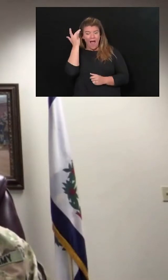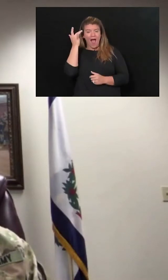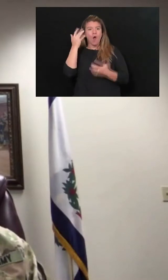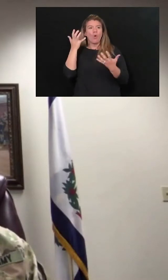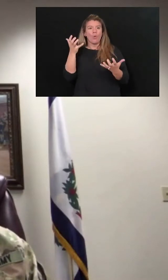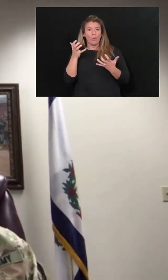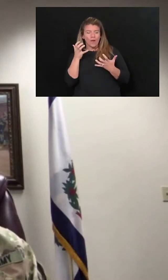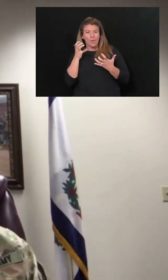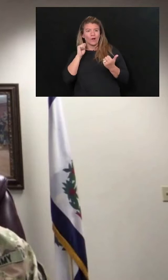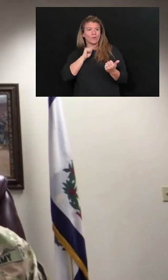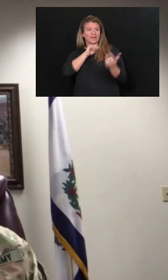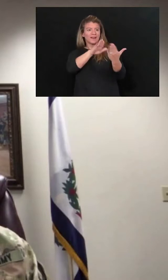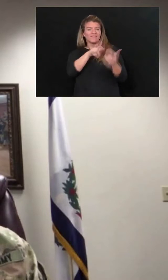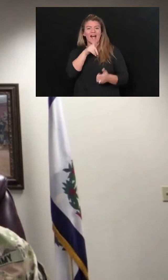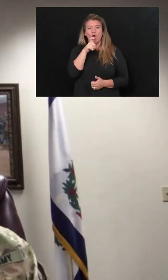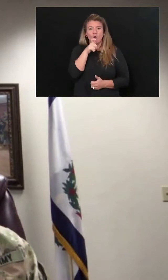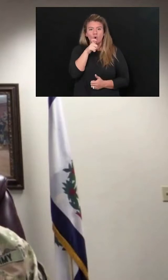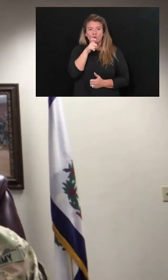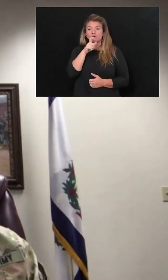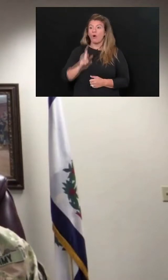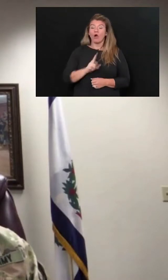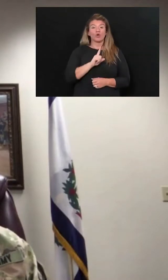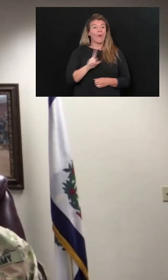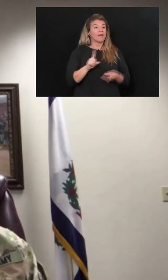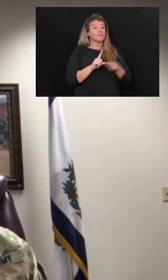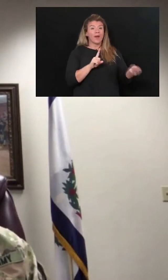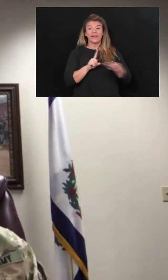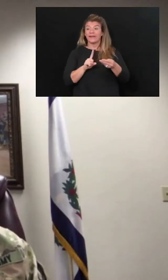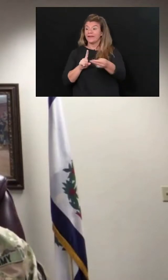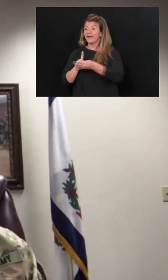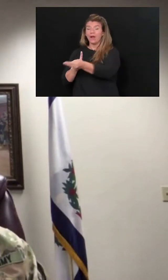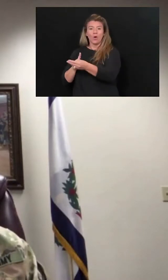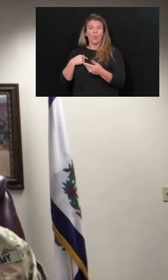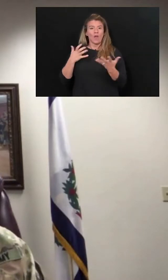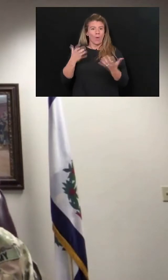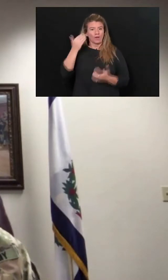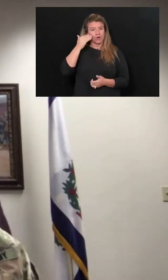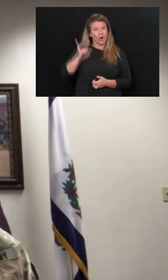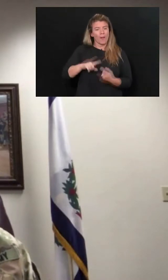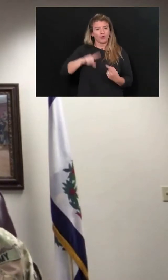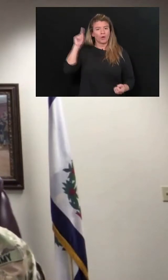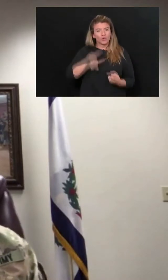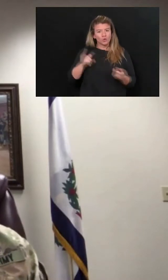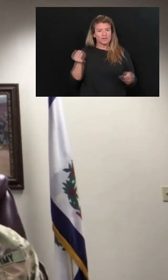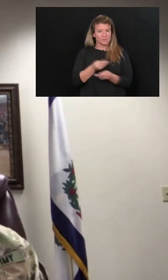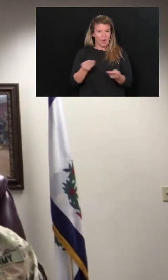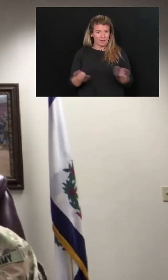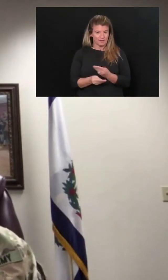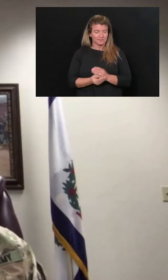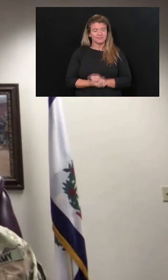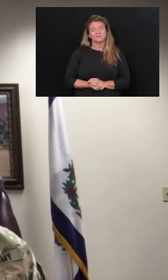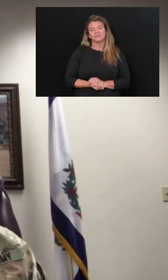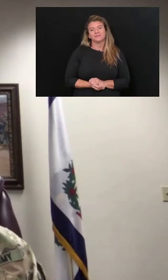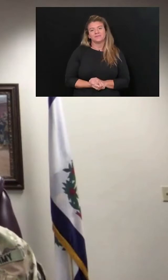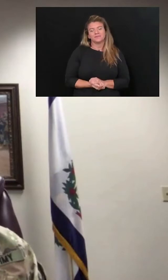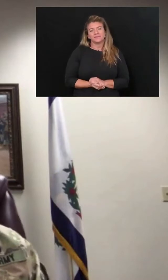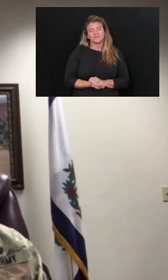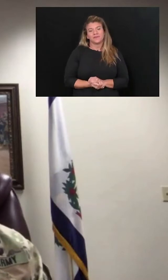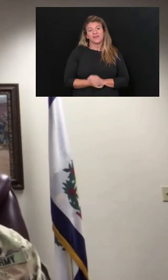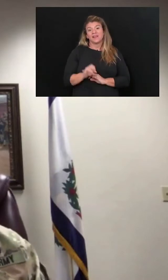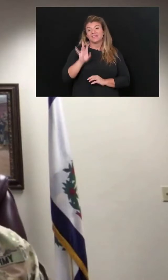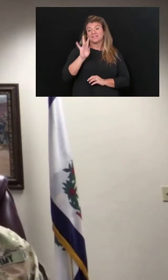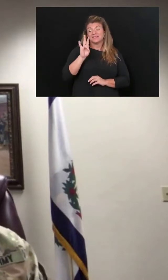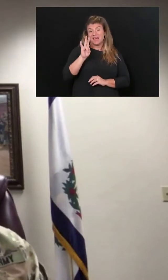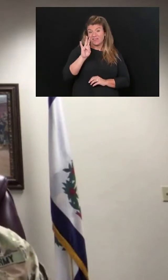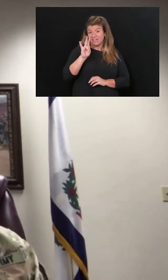identify those spreaders and to reduce and mitigate the spread in our communities. 17 of 20 Wi-Fi sites